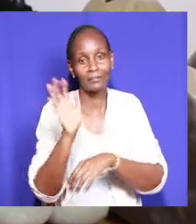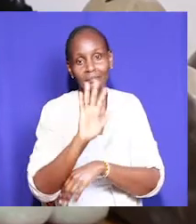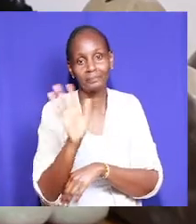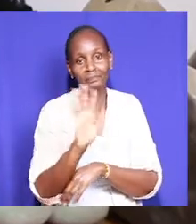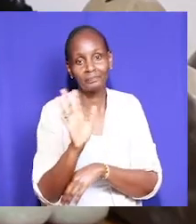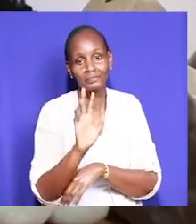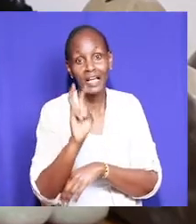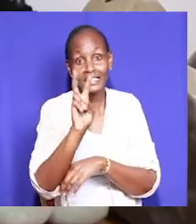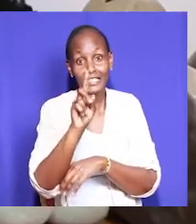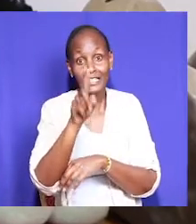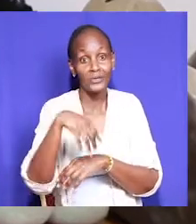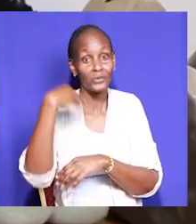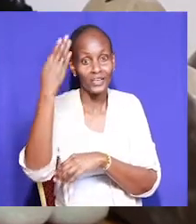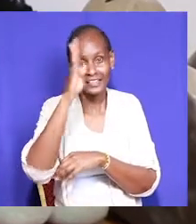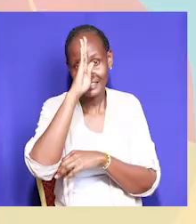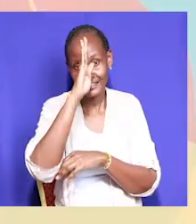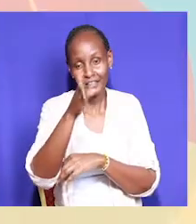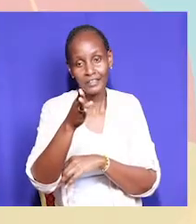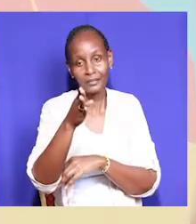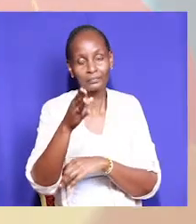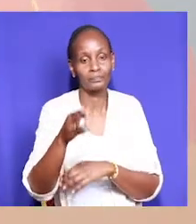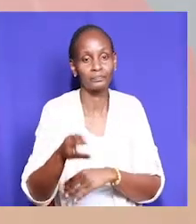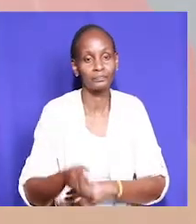bye! See you next Sunday!